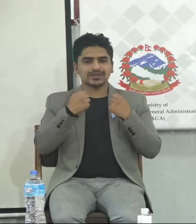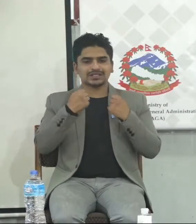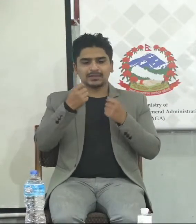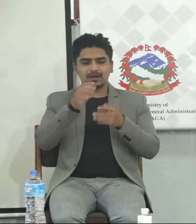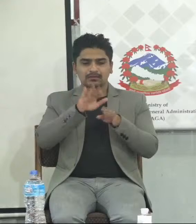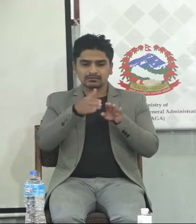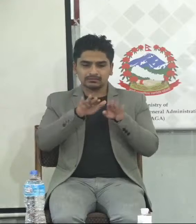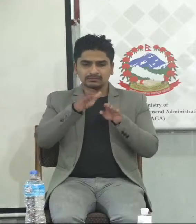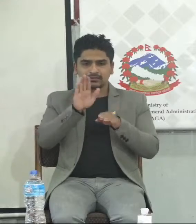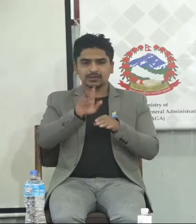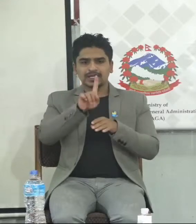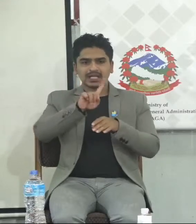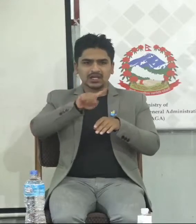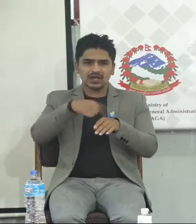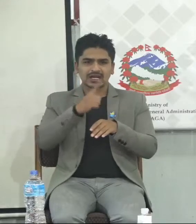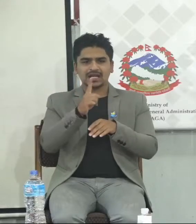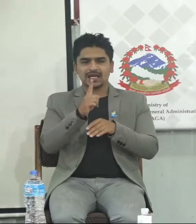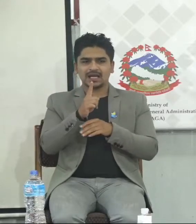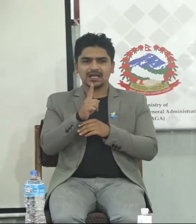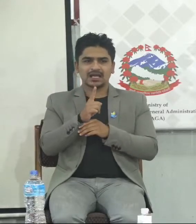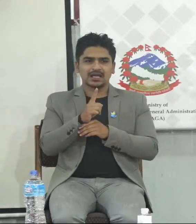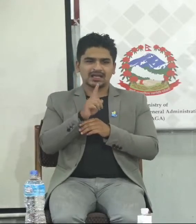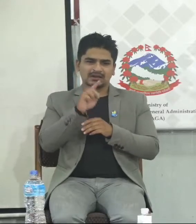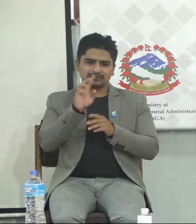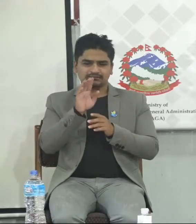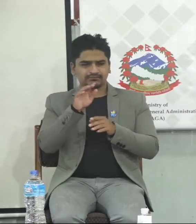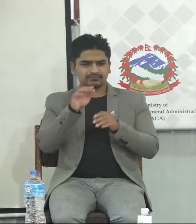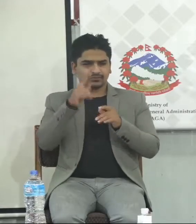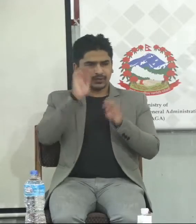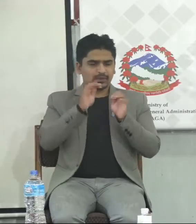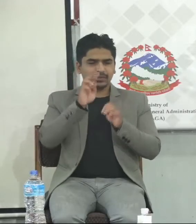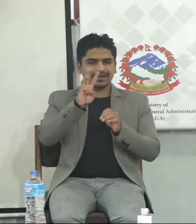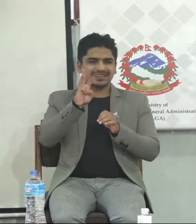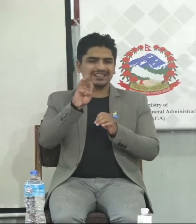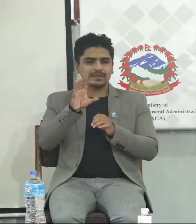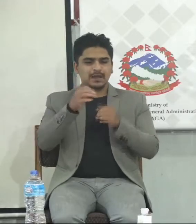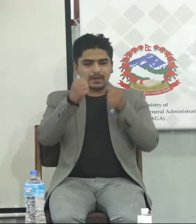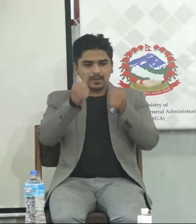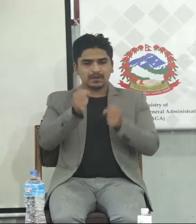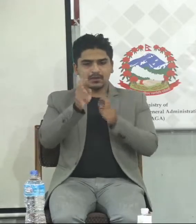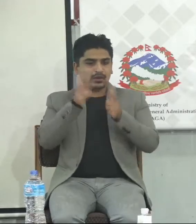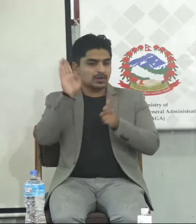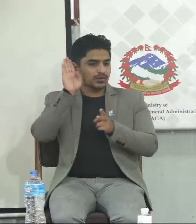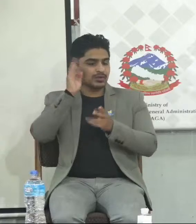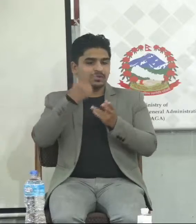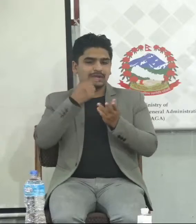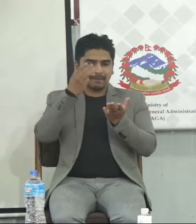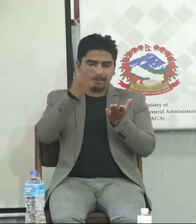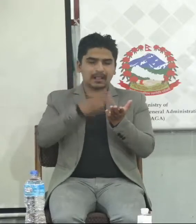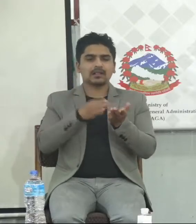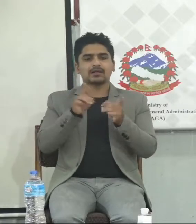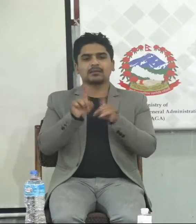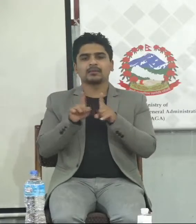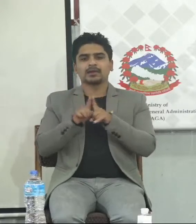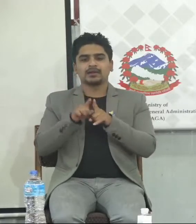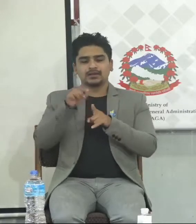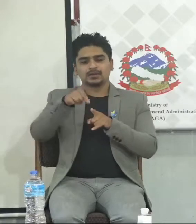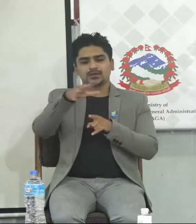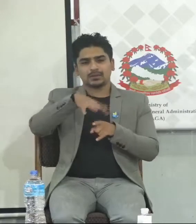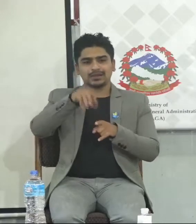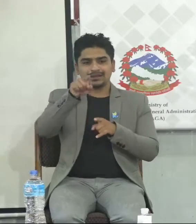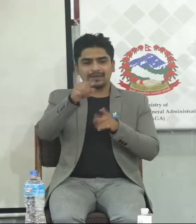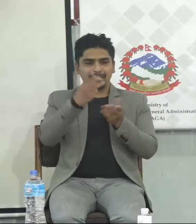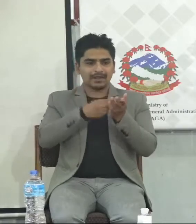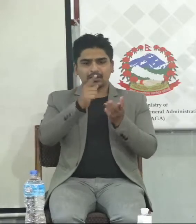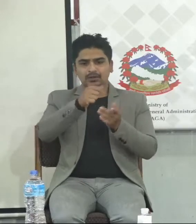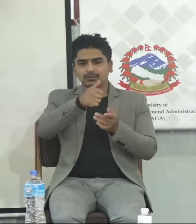sitting to them and just listening them is very much helpful to normalize the